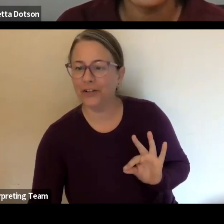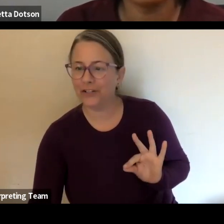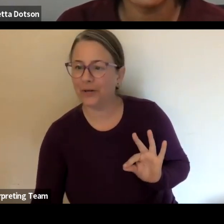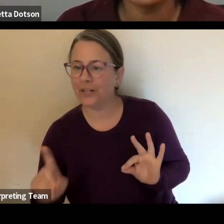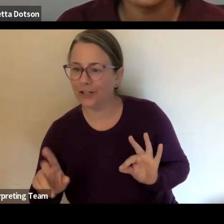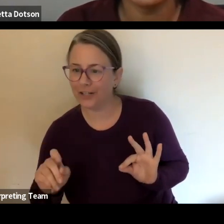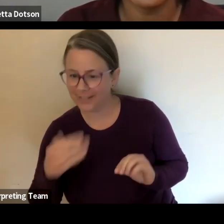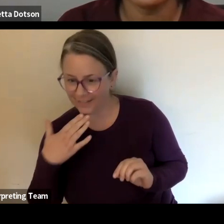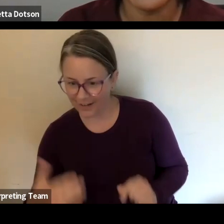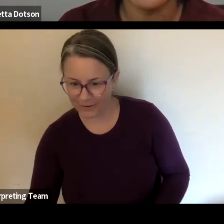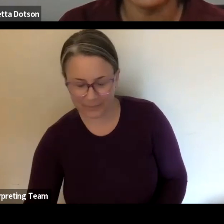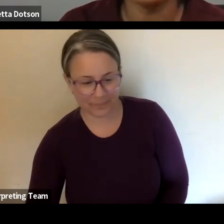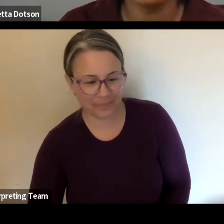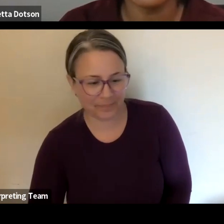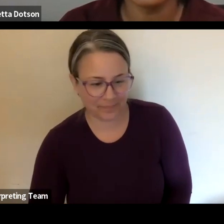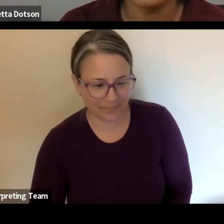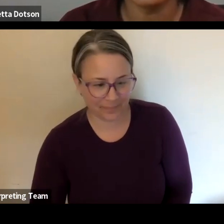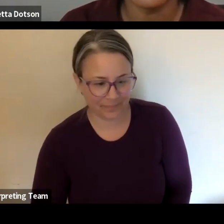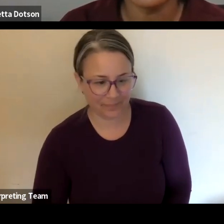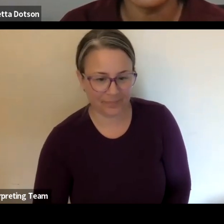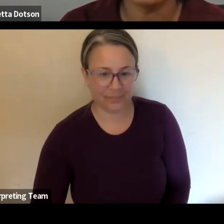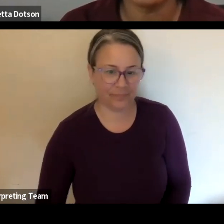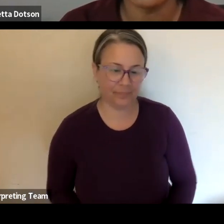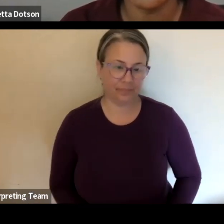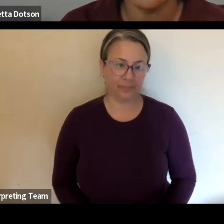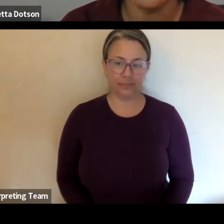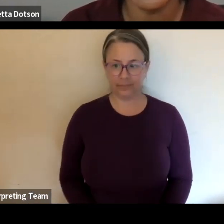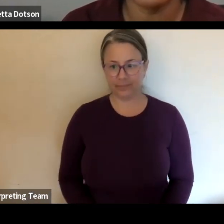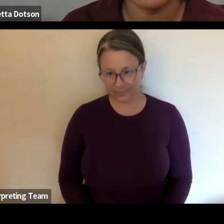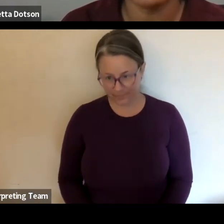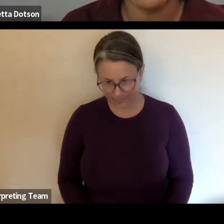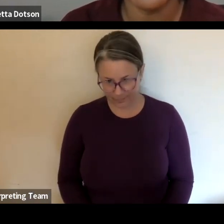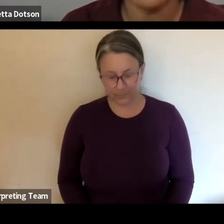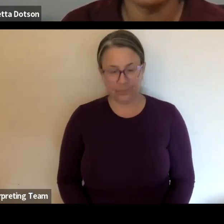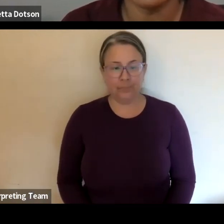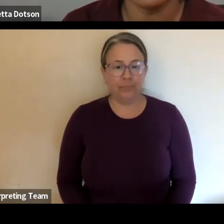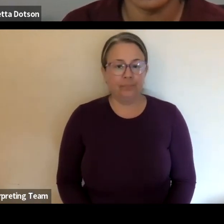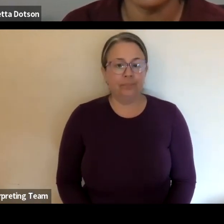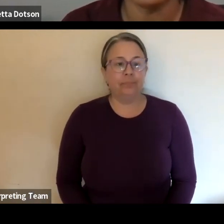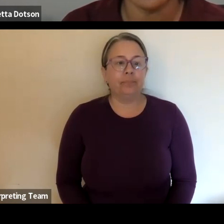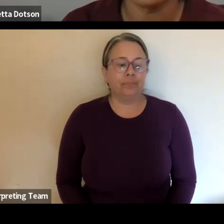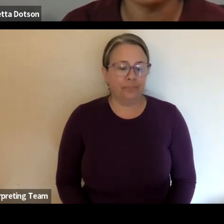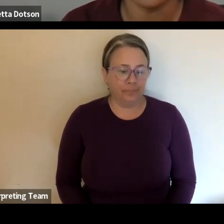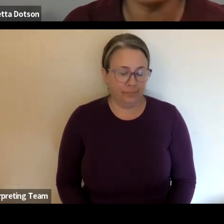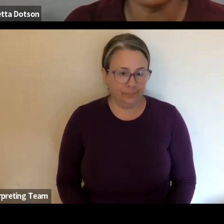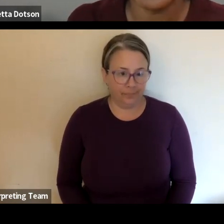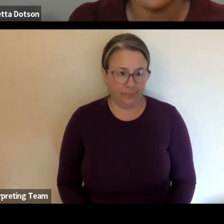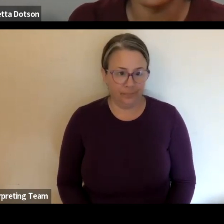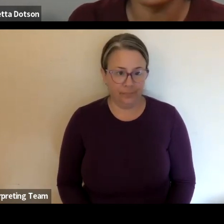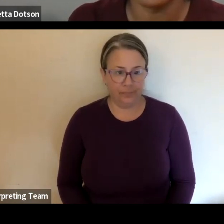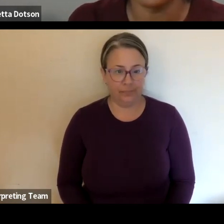you. No problem. The figure shows you how many of the changes that happen in the